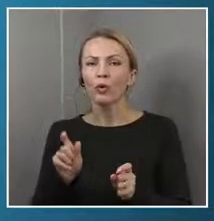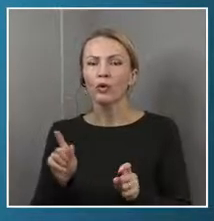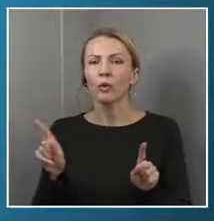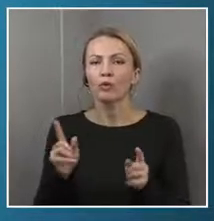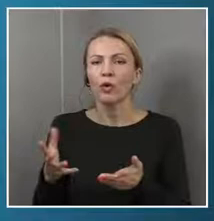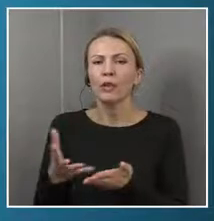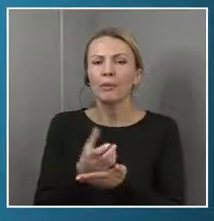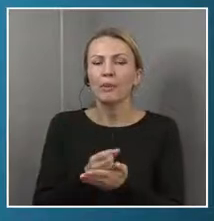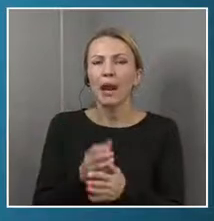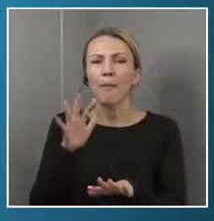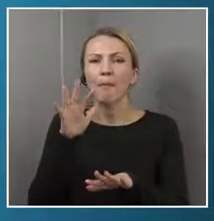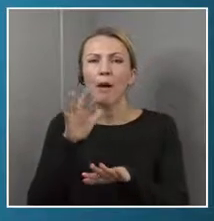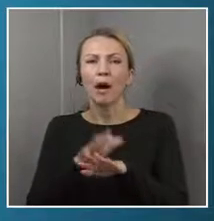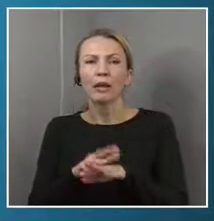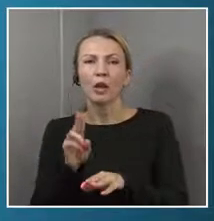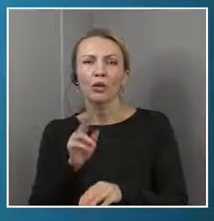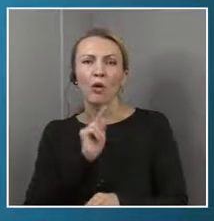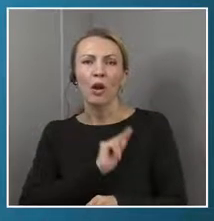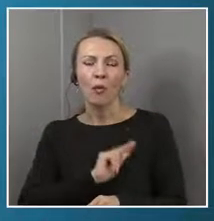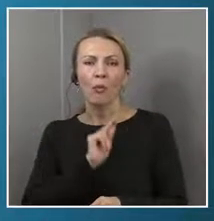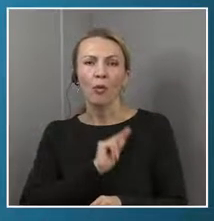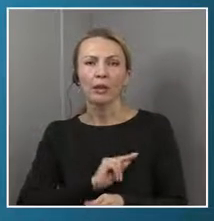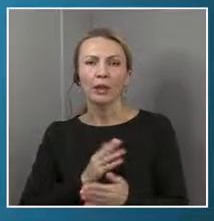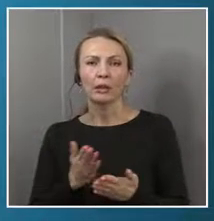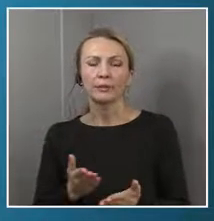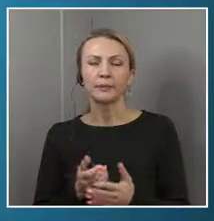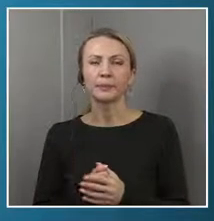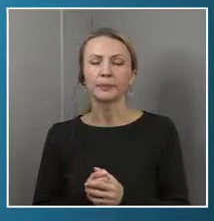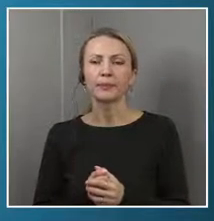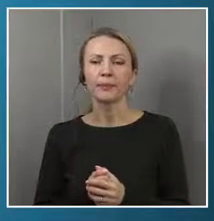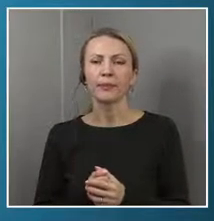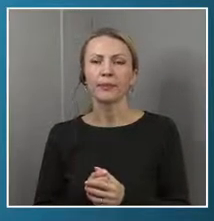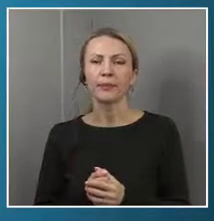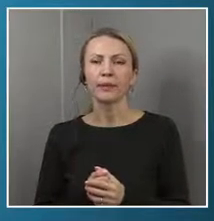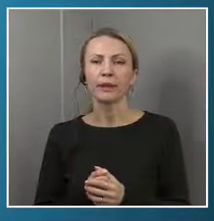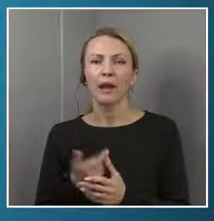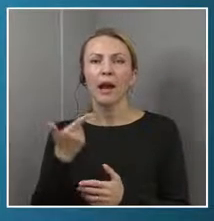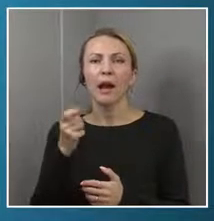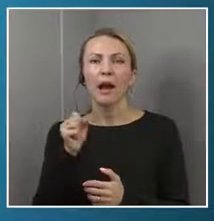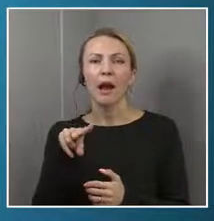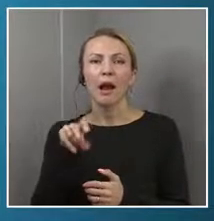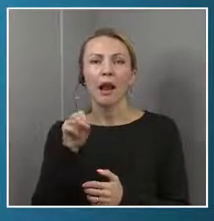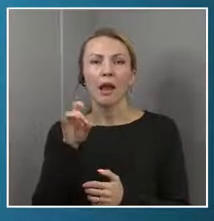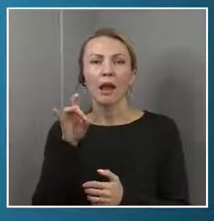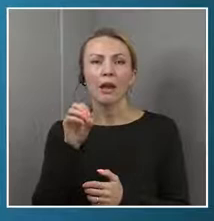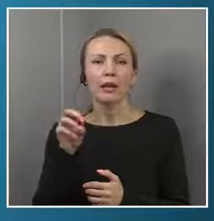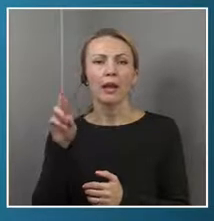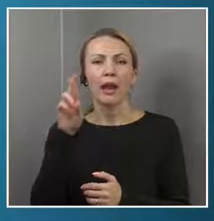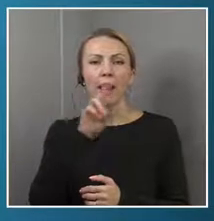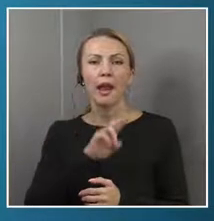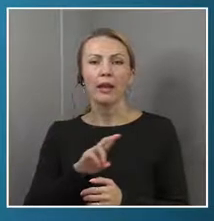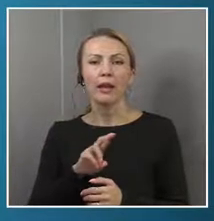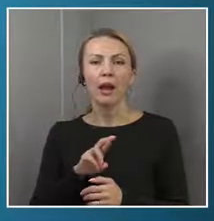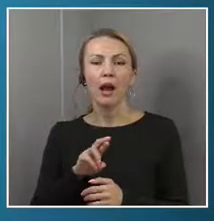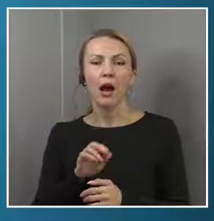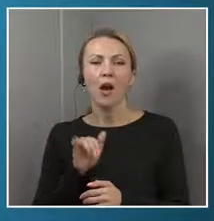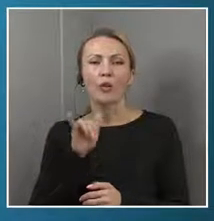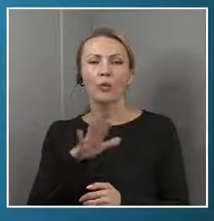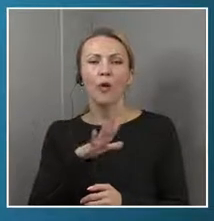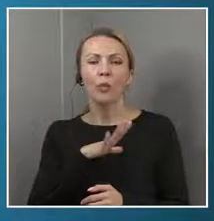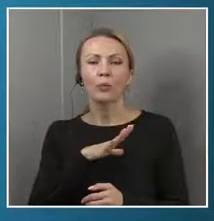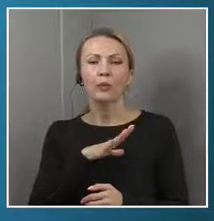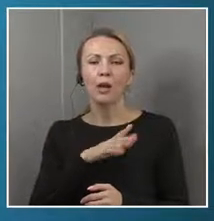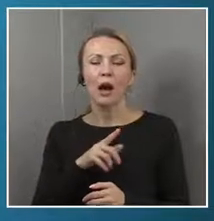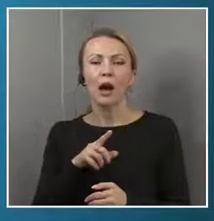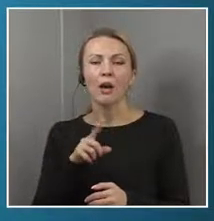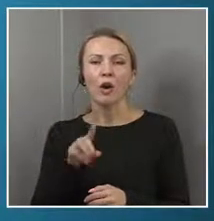Walters. You see his gallery full of works by artists like Jerome and Millet. William Henry Vanderbilt's